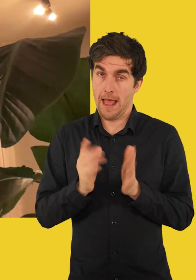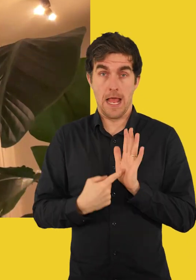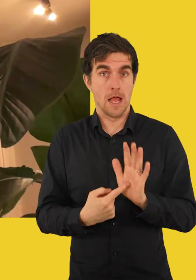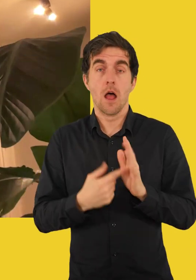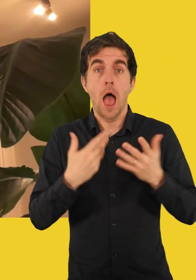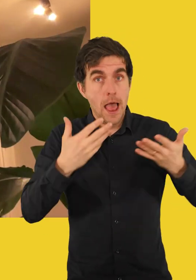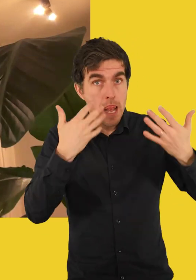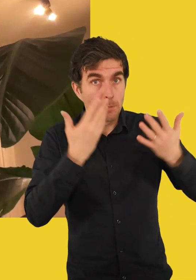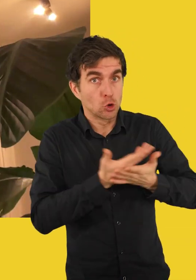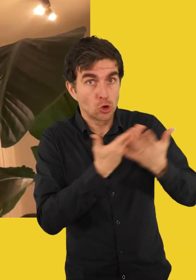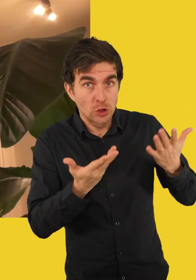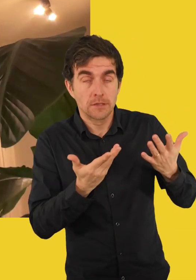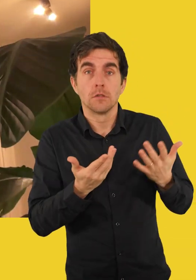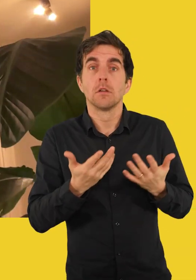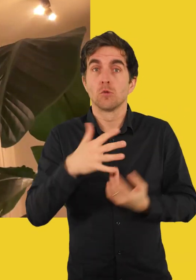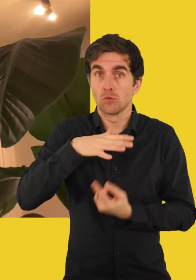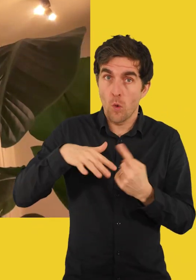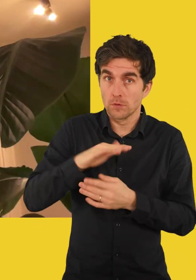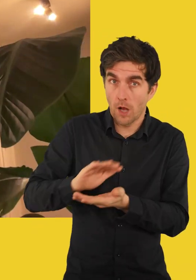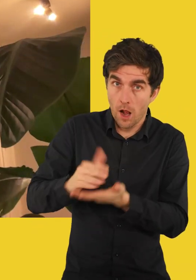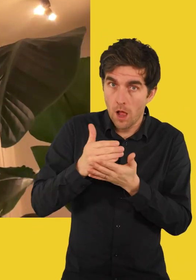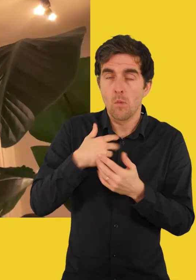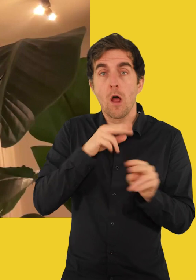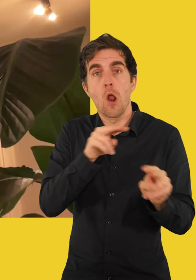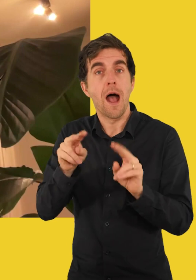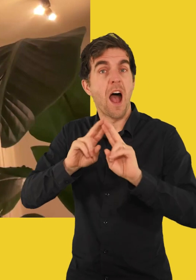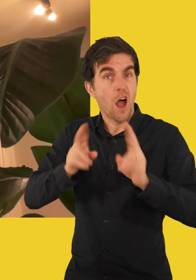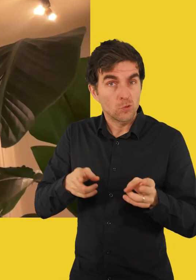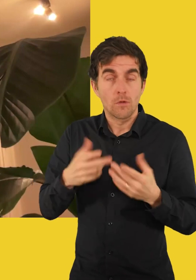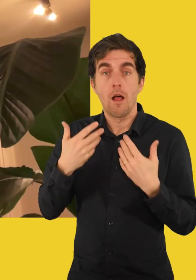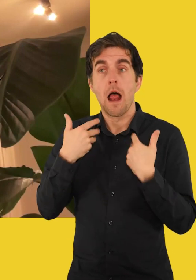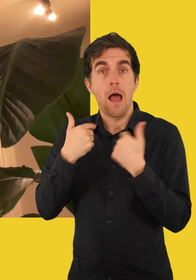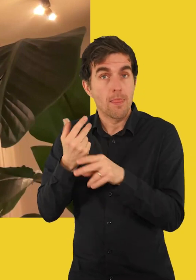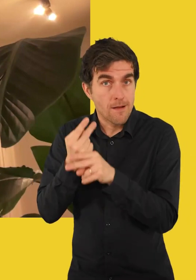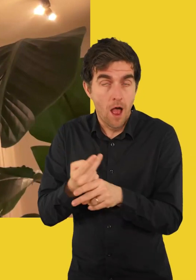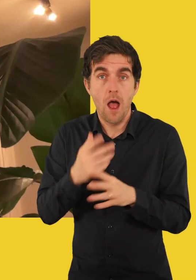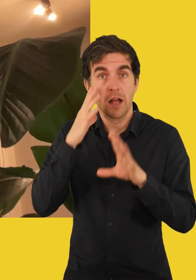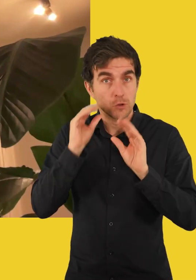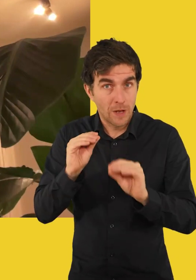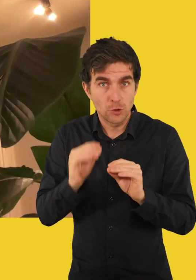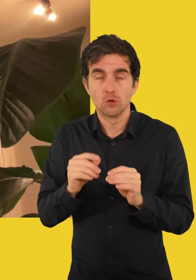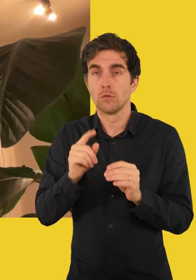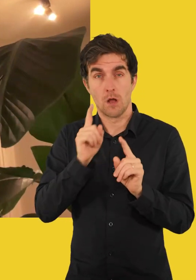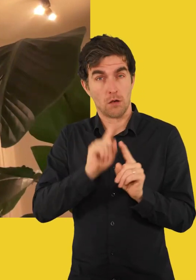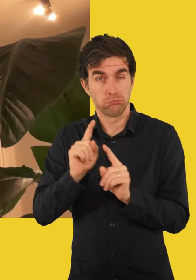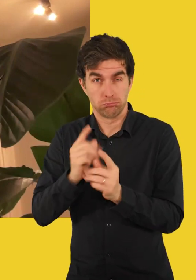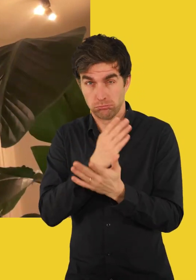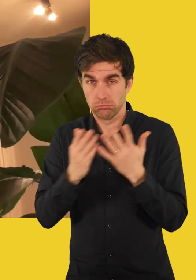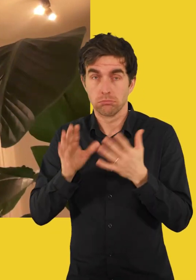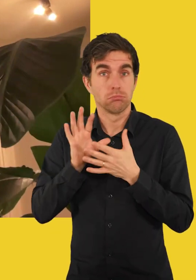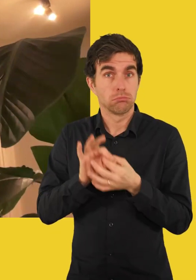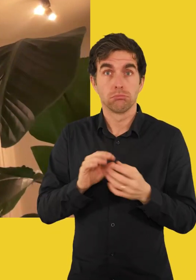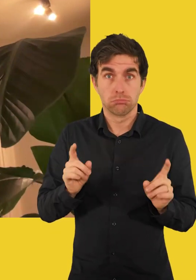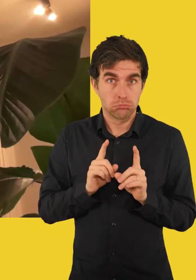climate justice and social protection, we look at housing, at healthcare, at education. So basically all the areas